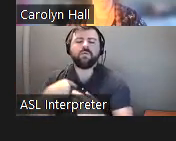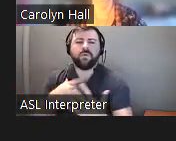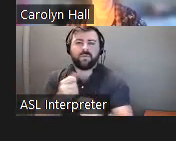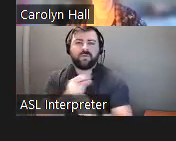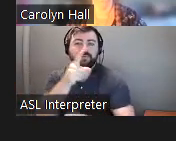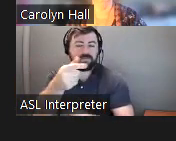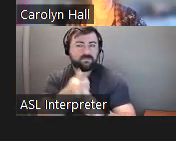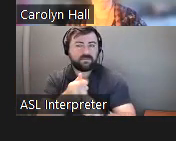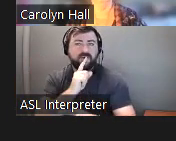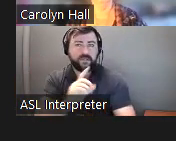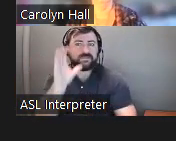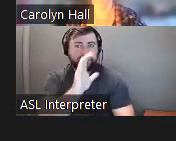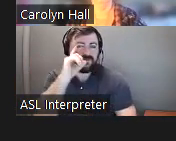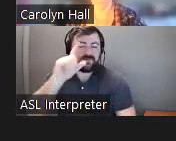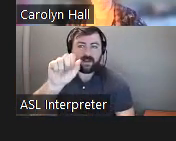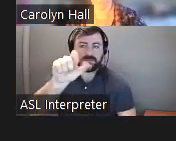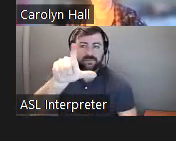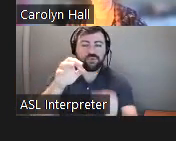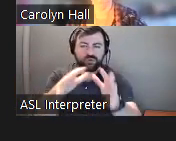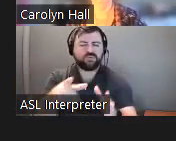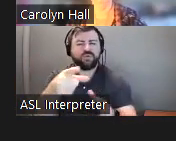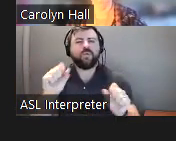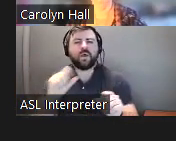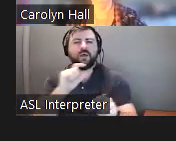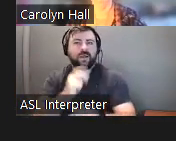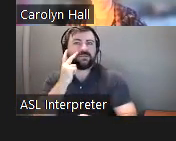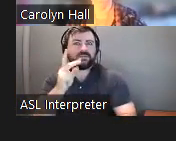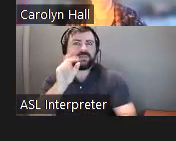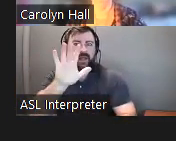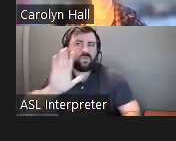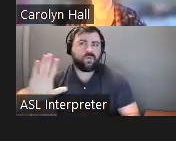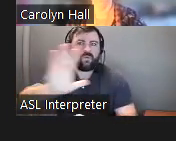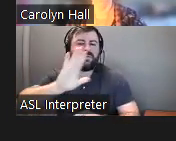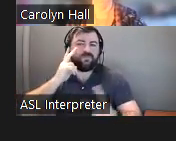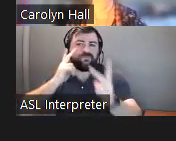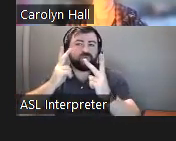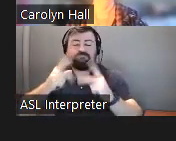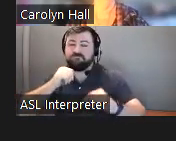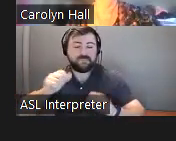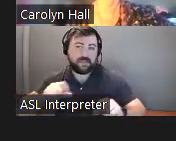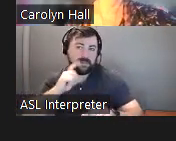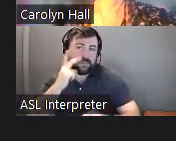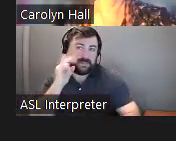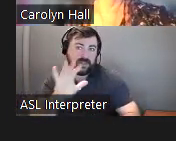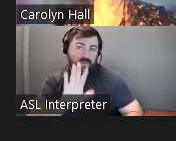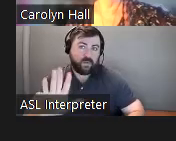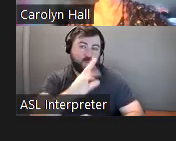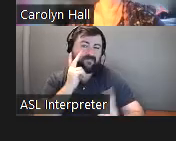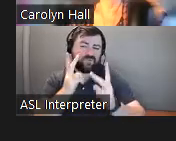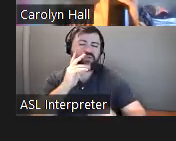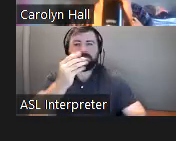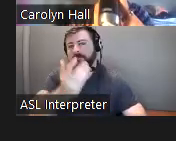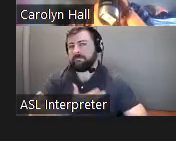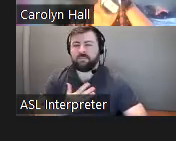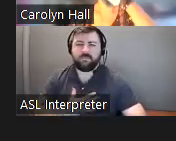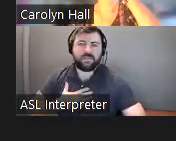are seeking an ASL interpreter, you are able to see that in your view. If you are not able to see that in your view, please let me know.